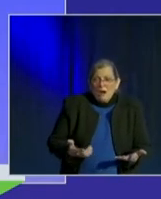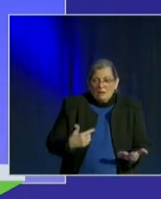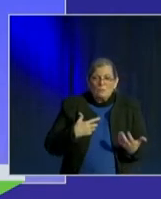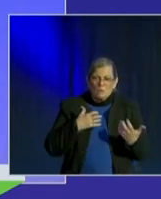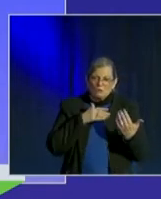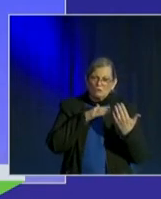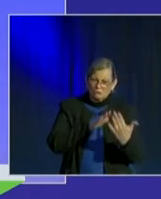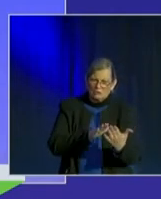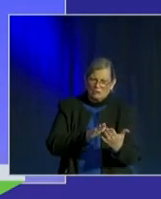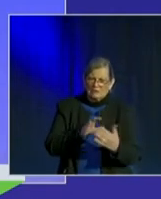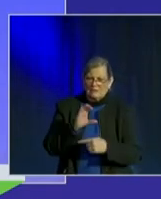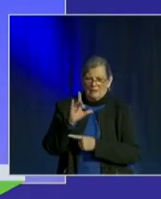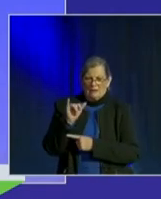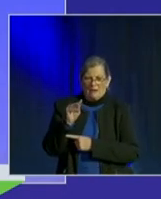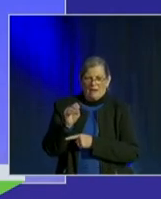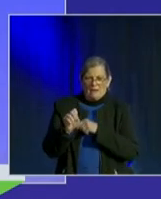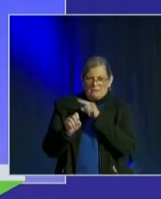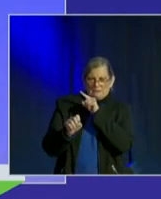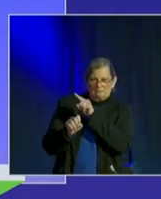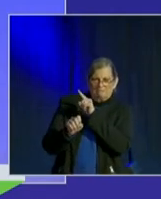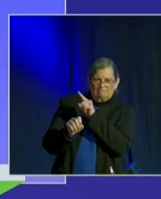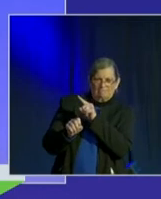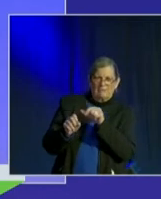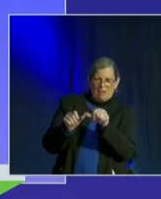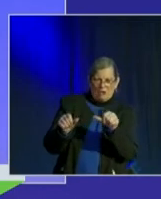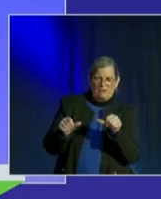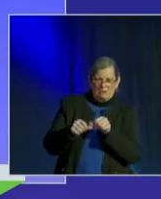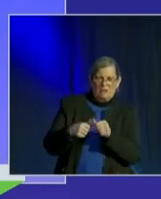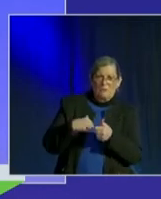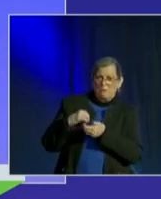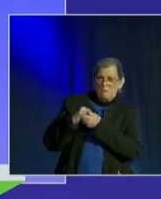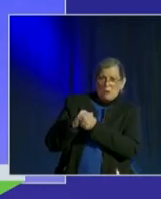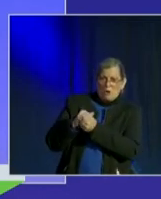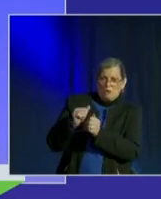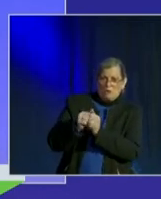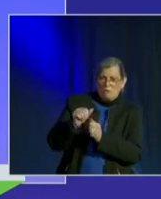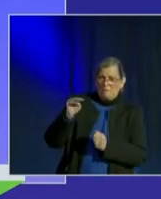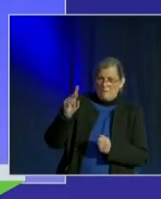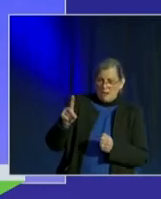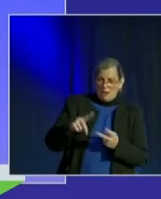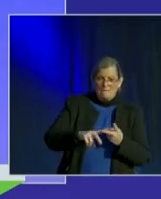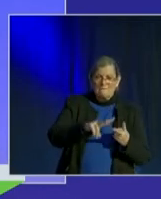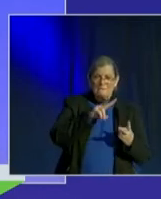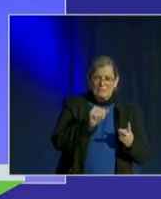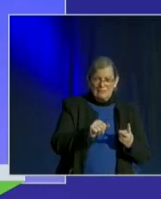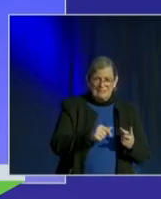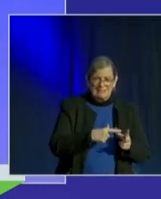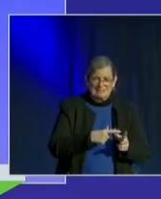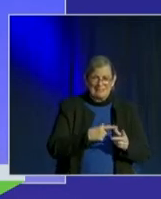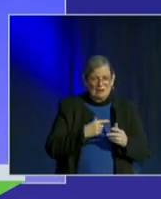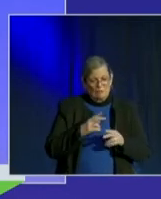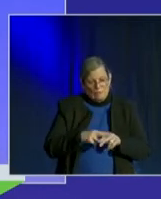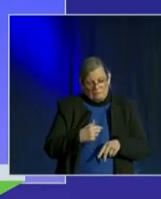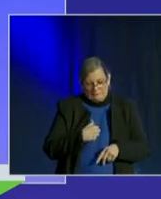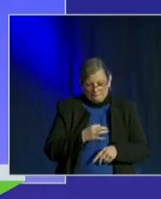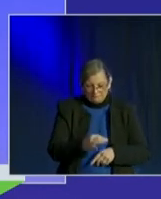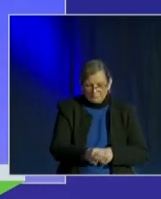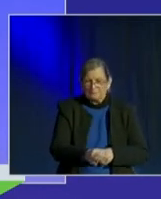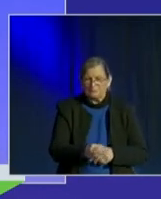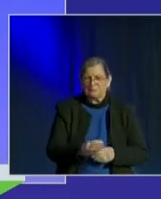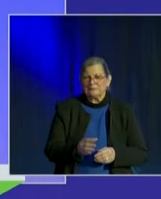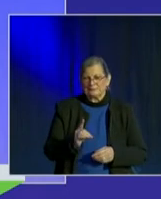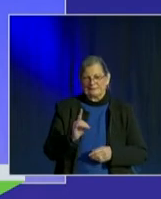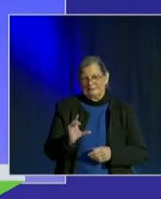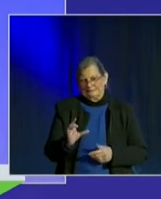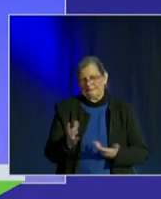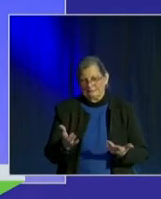in our particular area. We're partnering with Maryland and Virginia because, of course, we are the tri-region, but